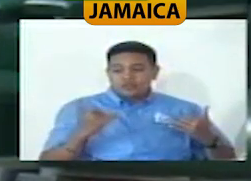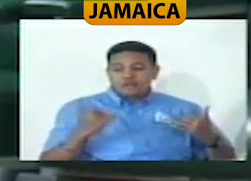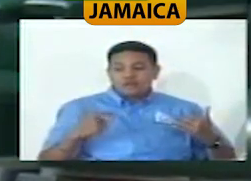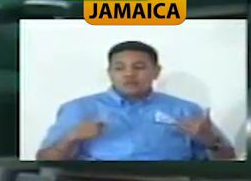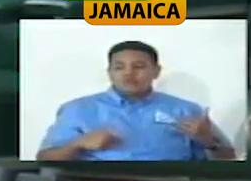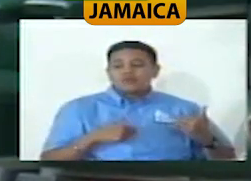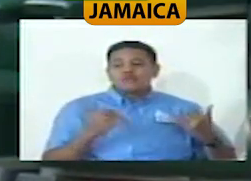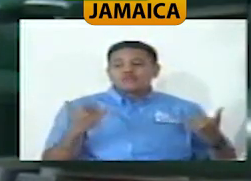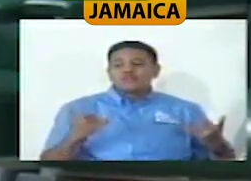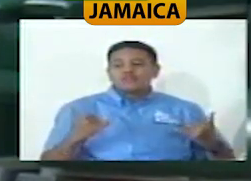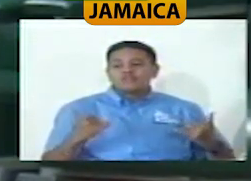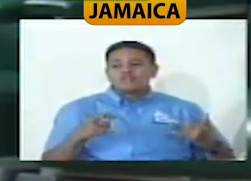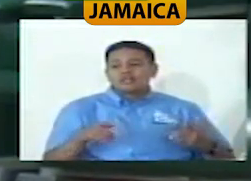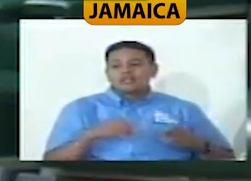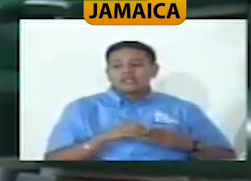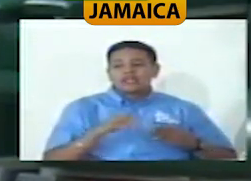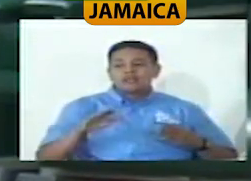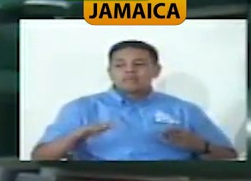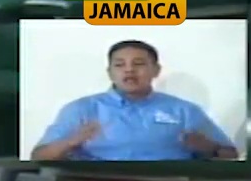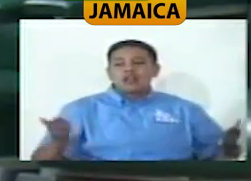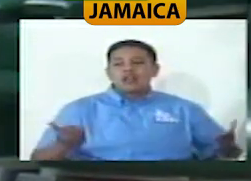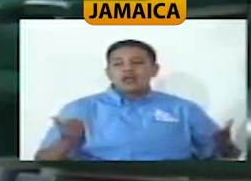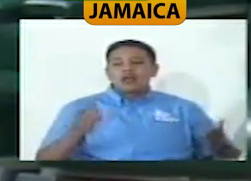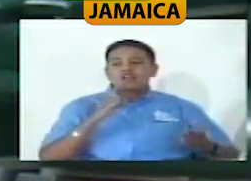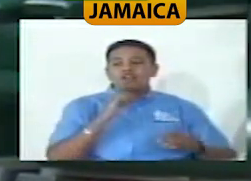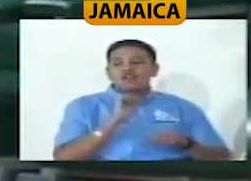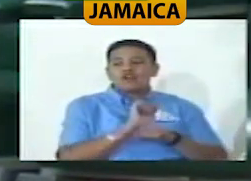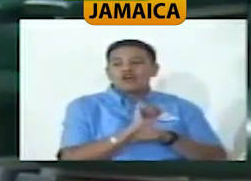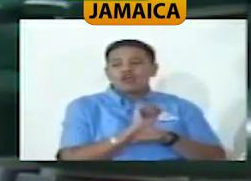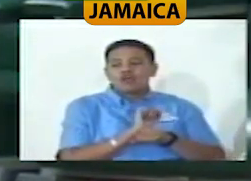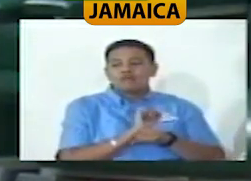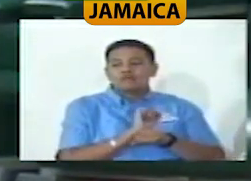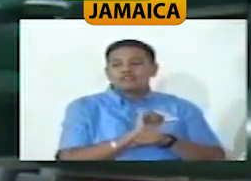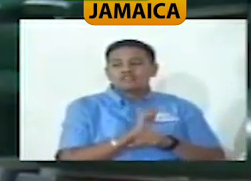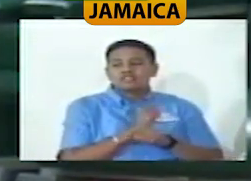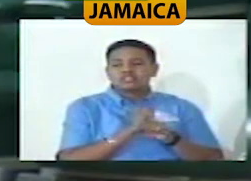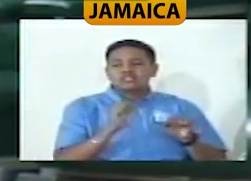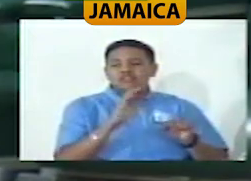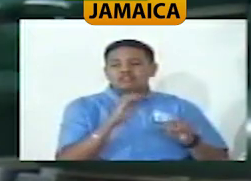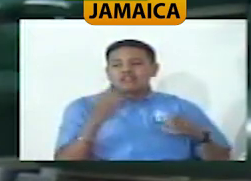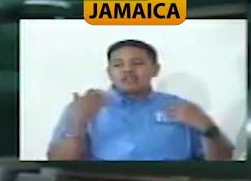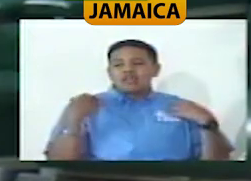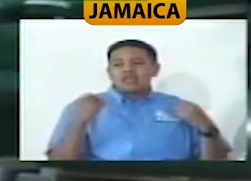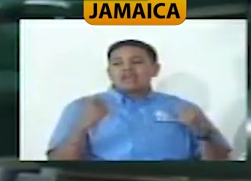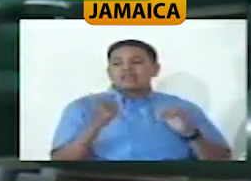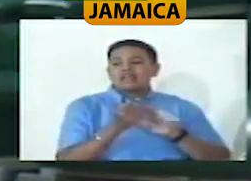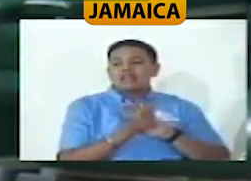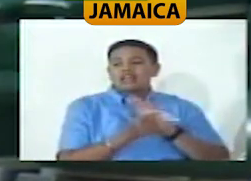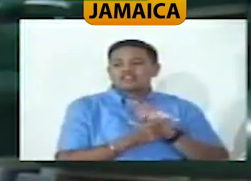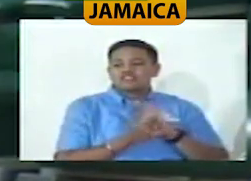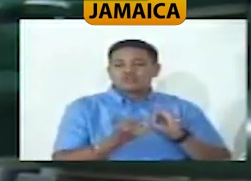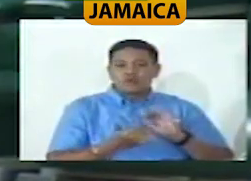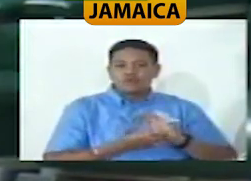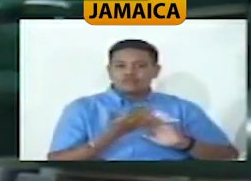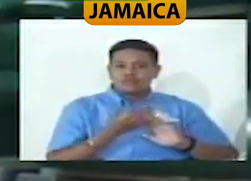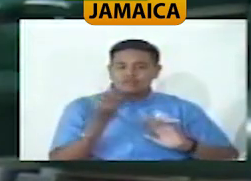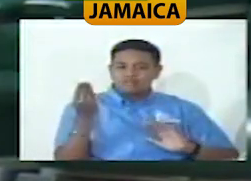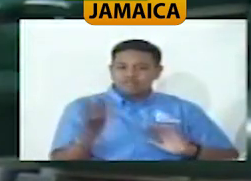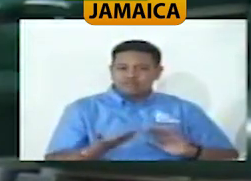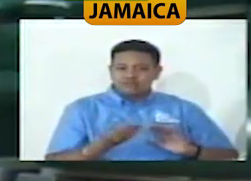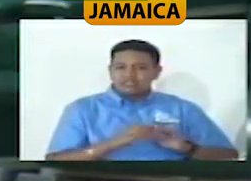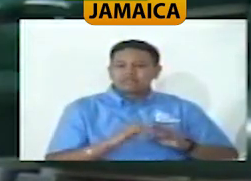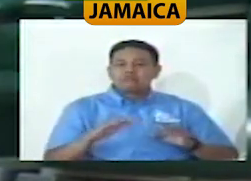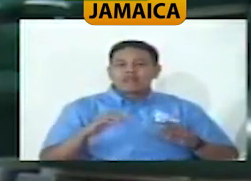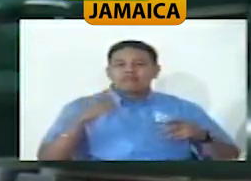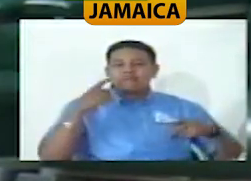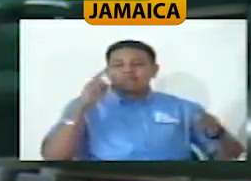are dealing with, in the Parliament, the occupational safety and health legislation. I